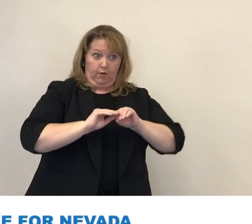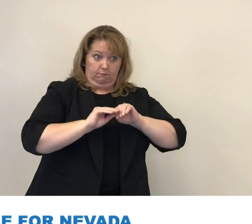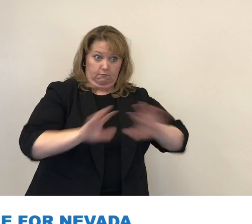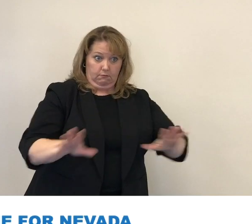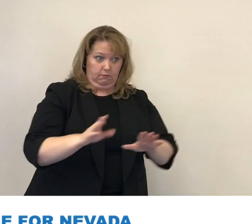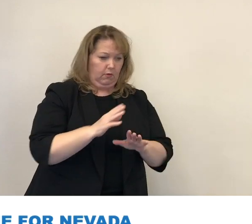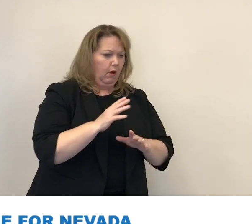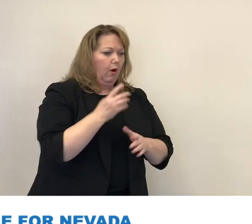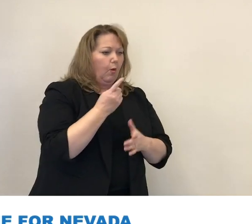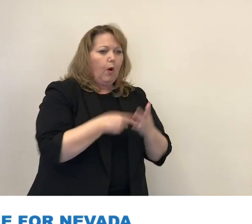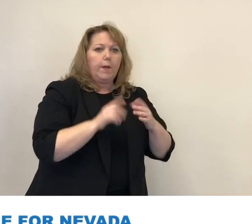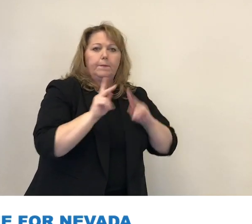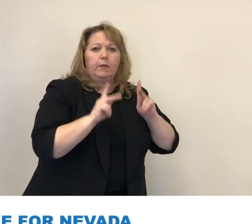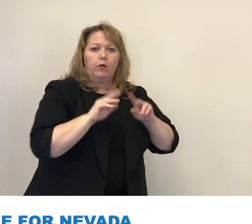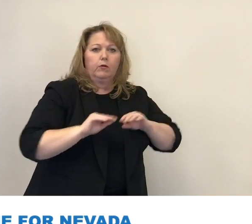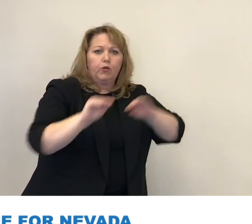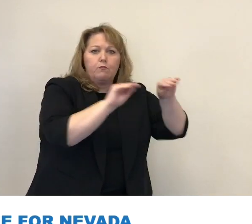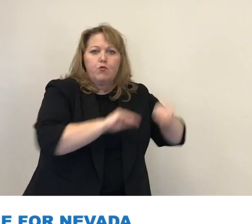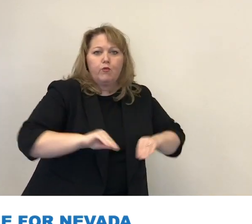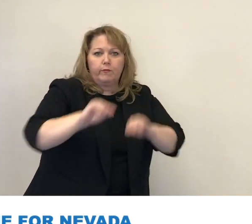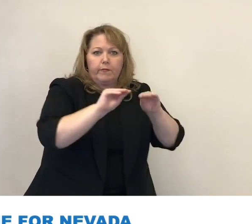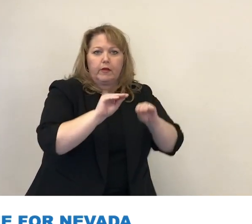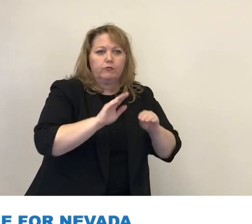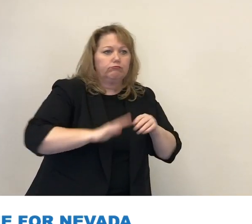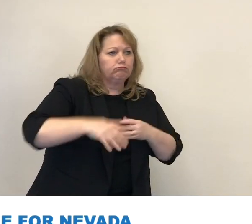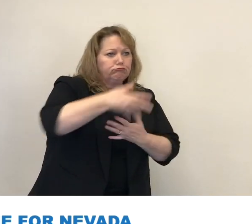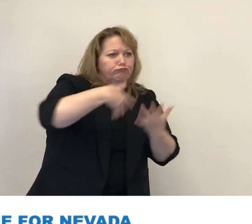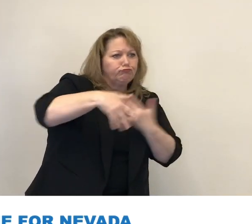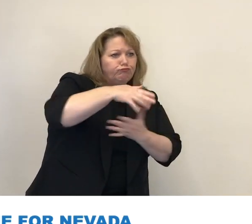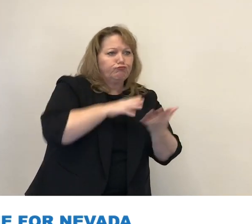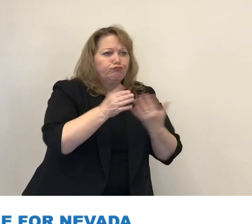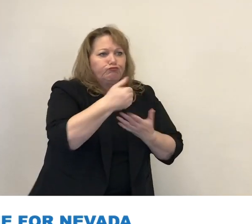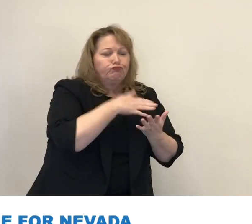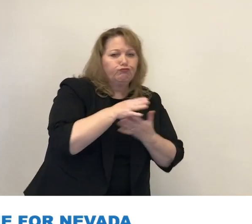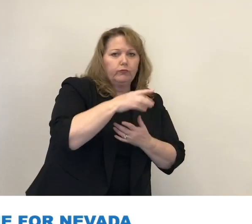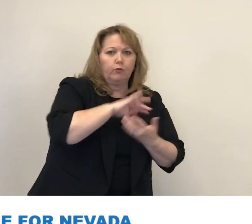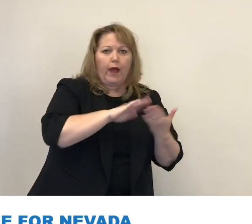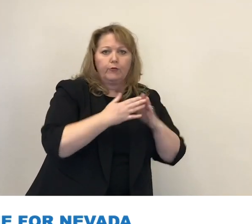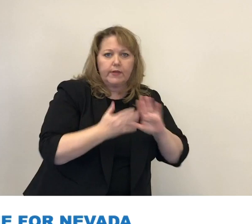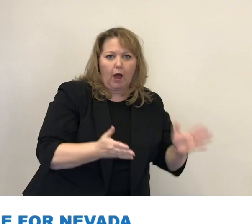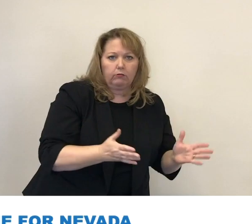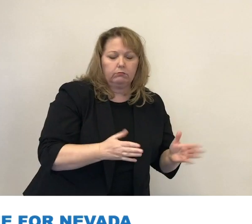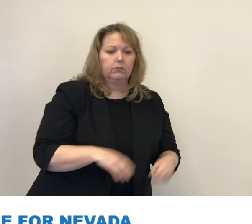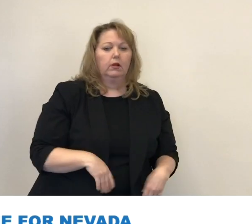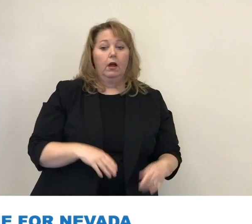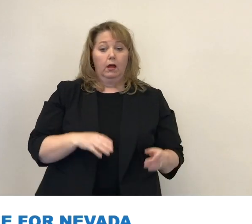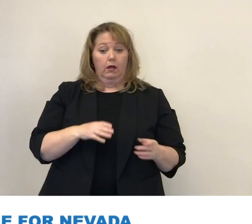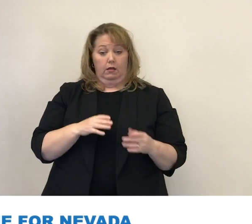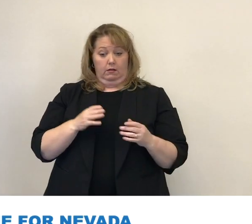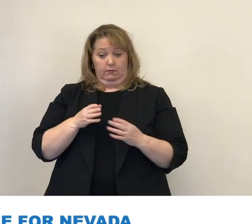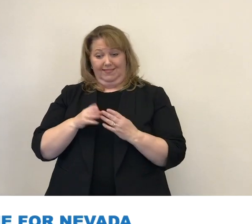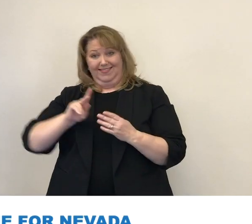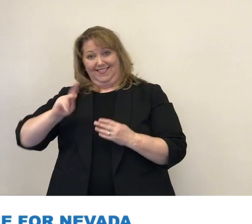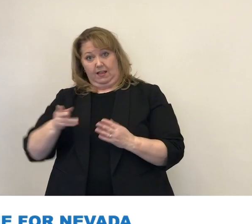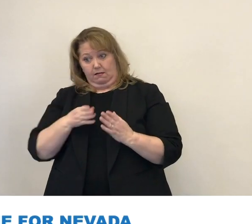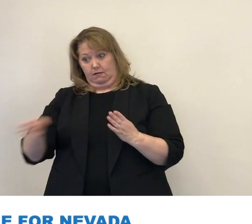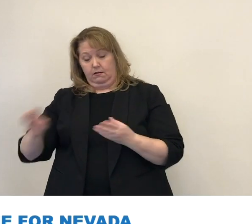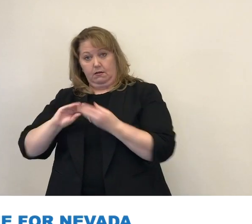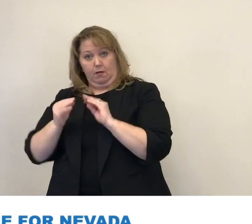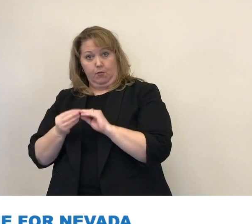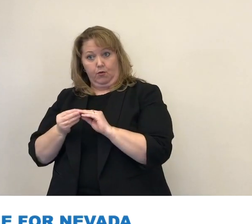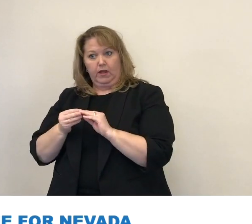the experts who are advising me, is that Nevada is doing a really great job at staying home for